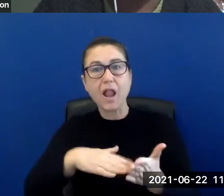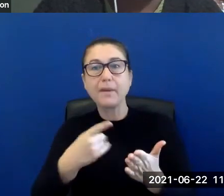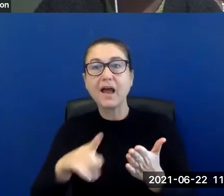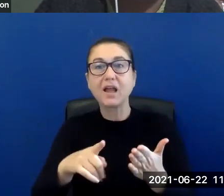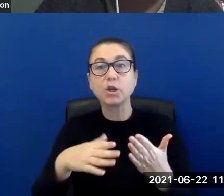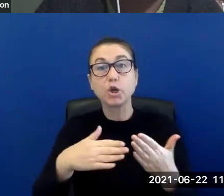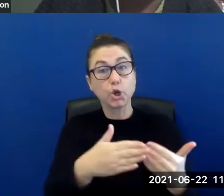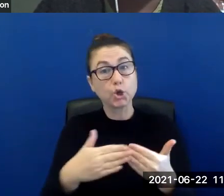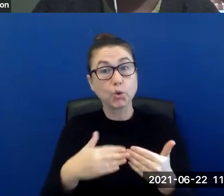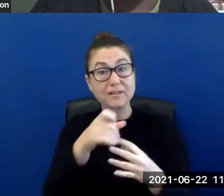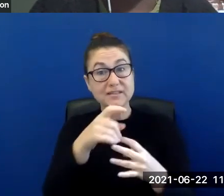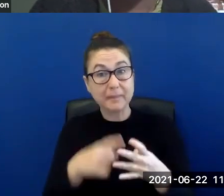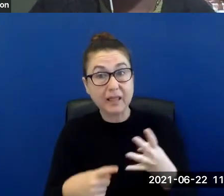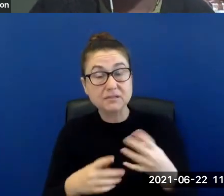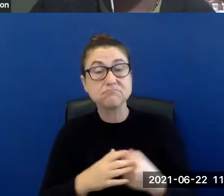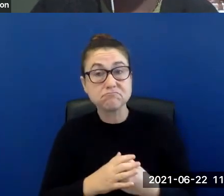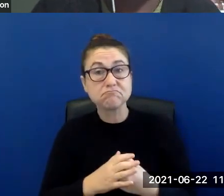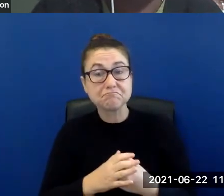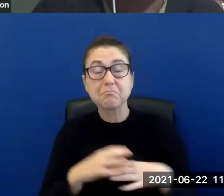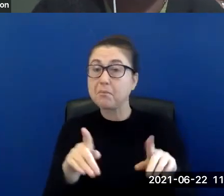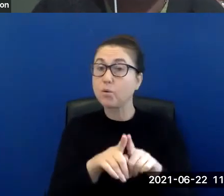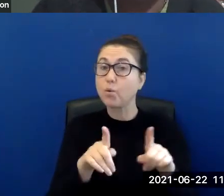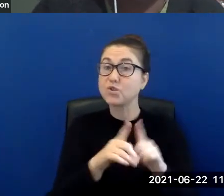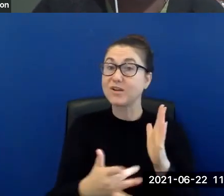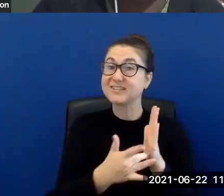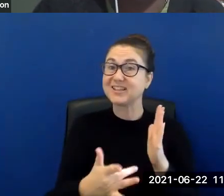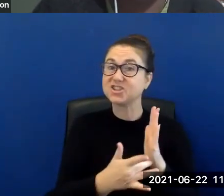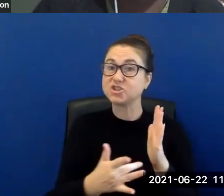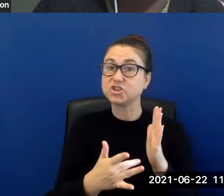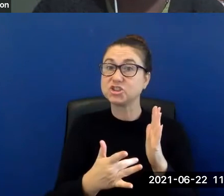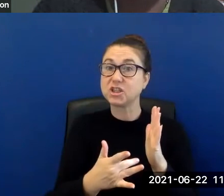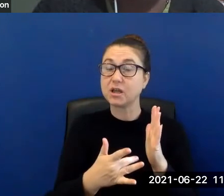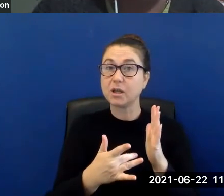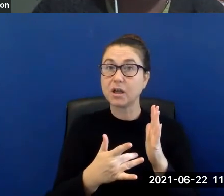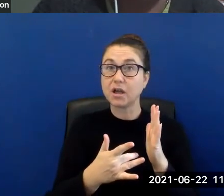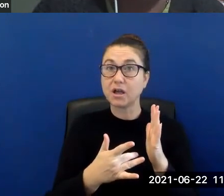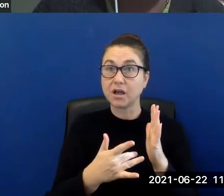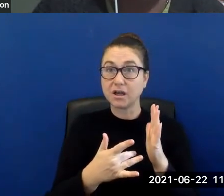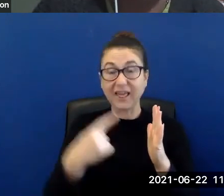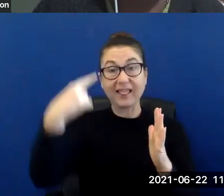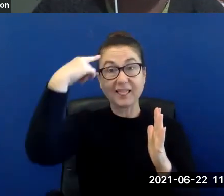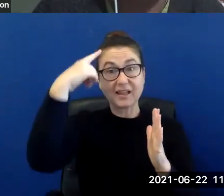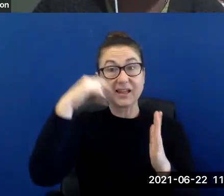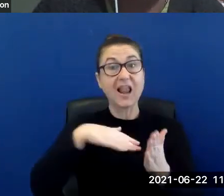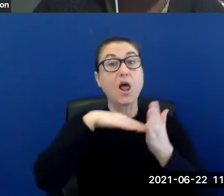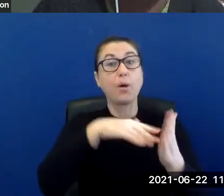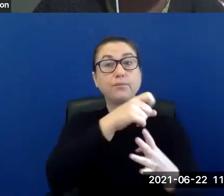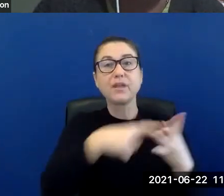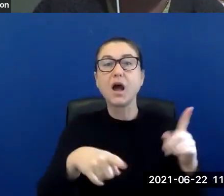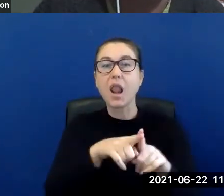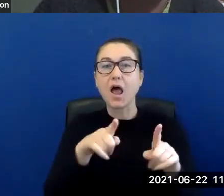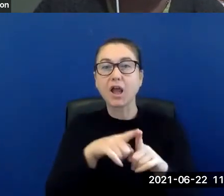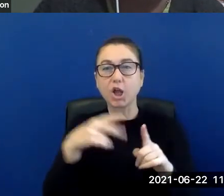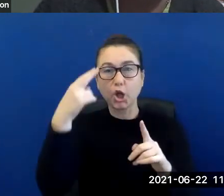disabilities. But on the flip side, they're using technology for thinking that they're helping a disability. It's like in the neural diverse